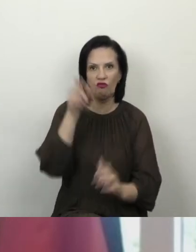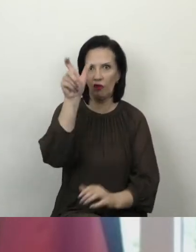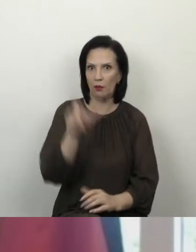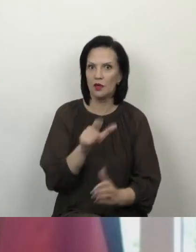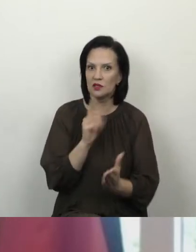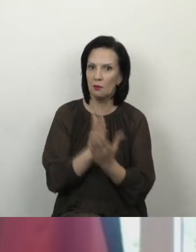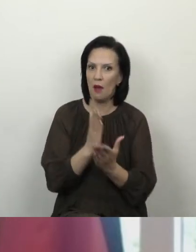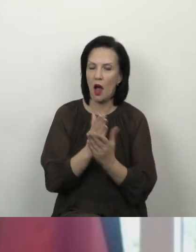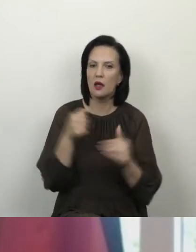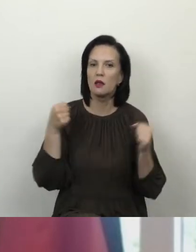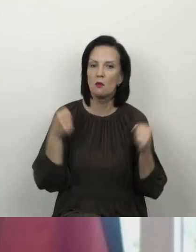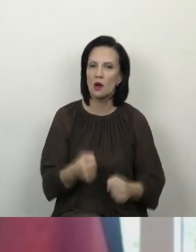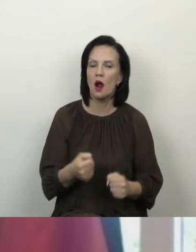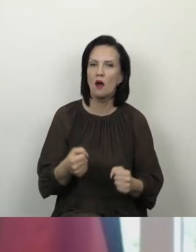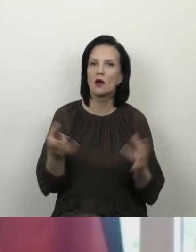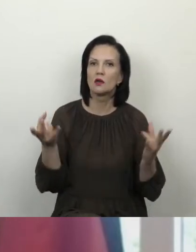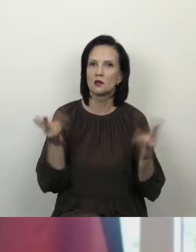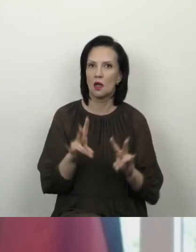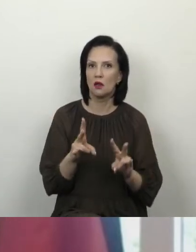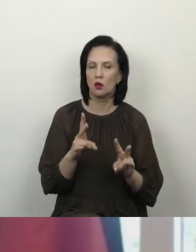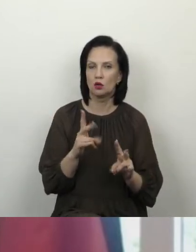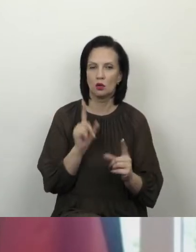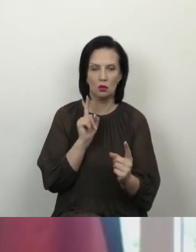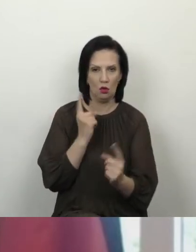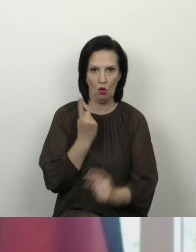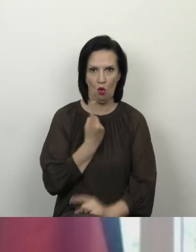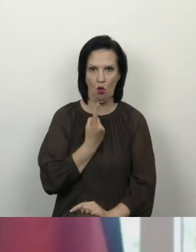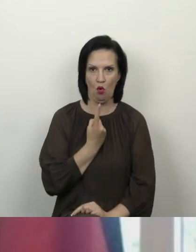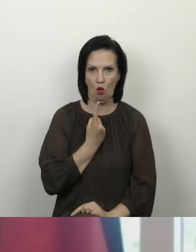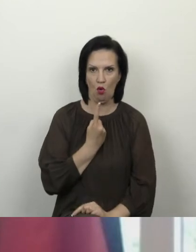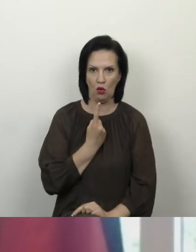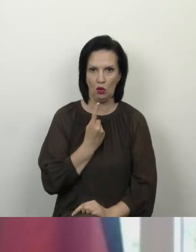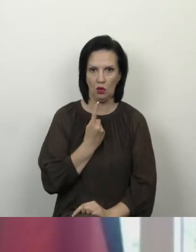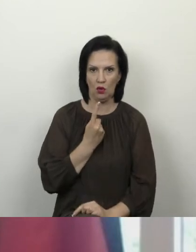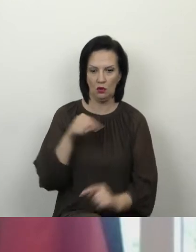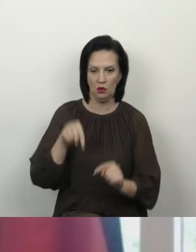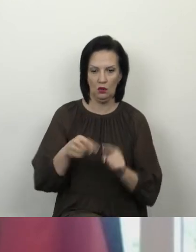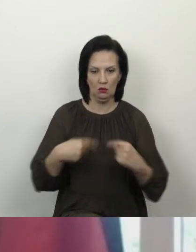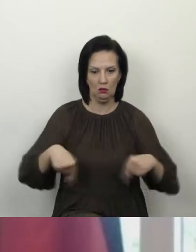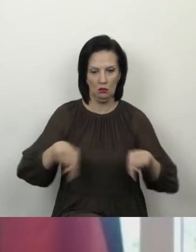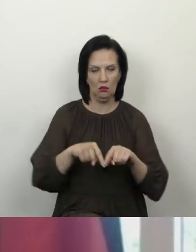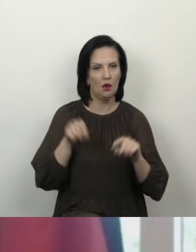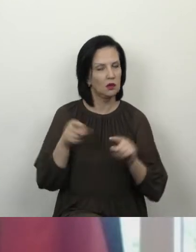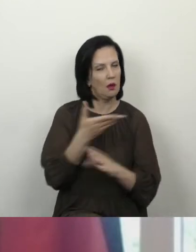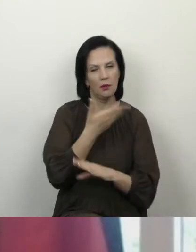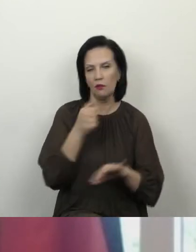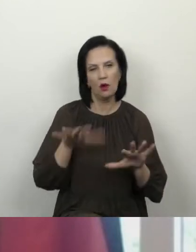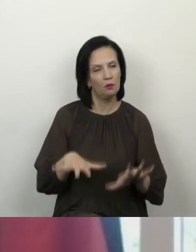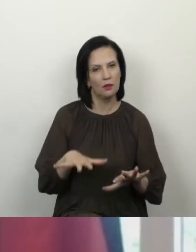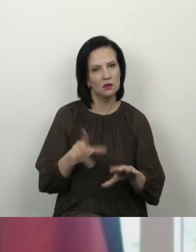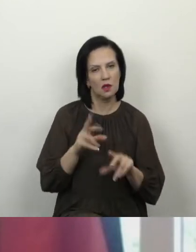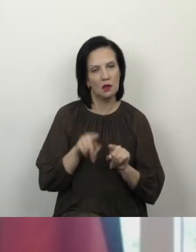in the voting booth. There's no space for propaganda.